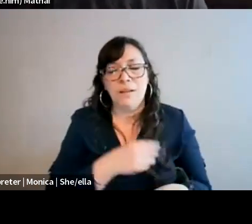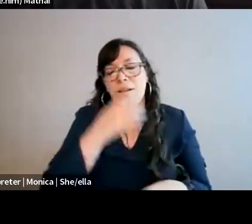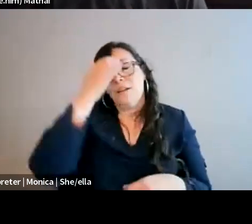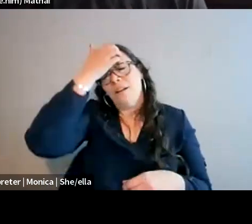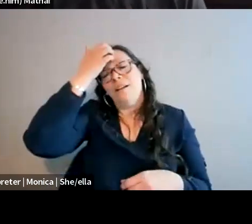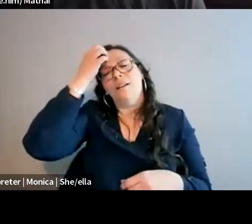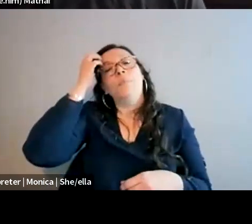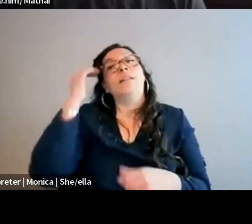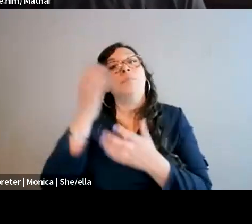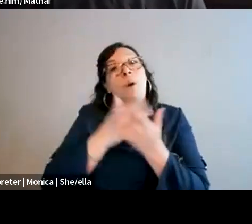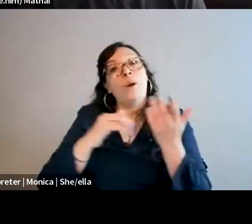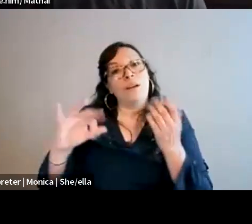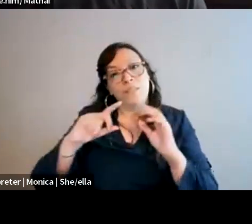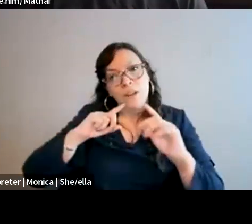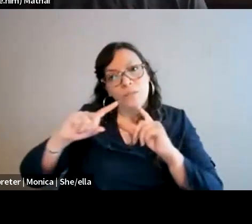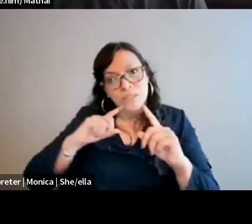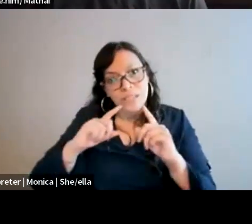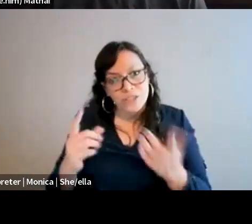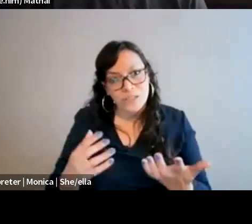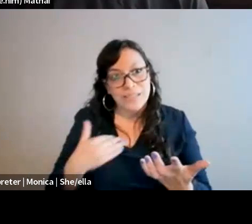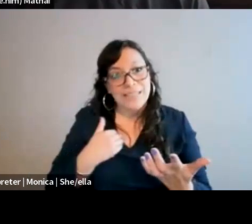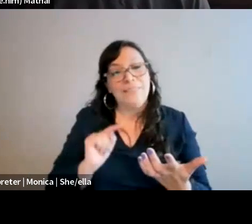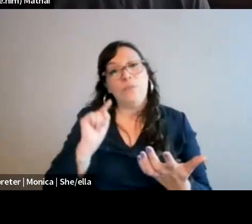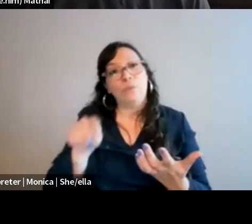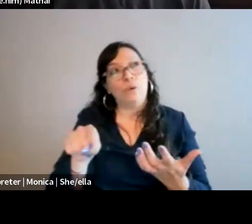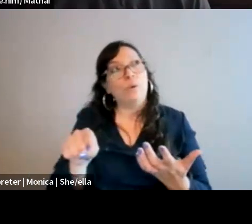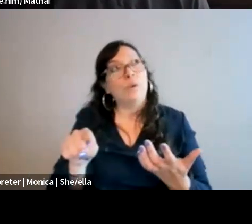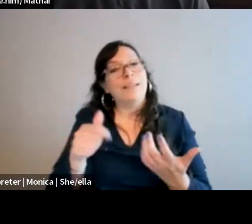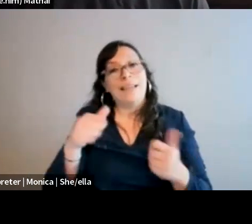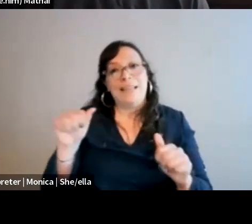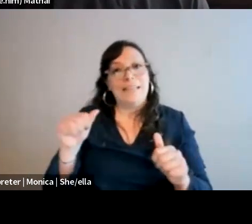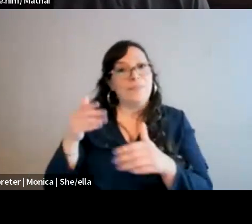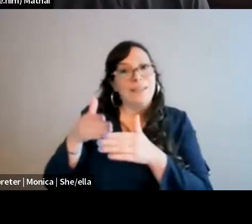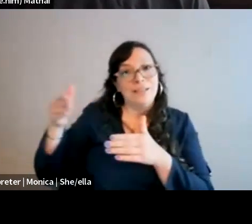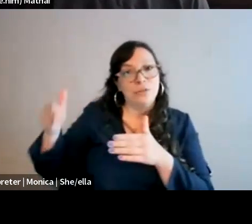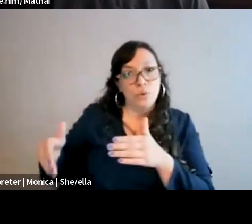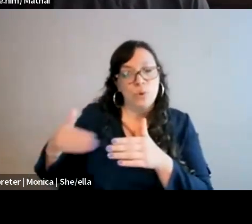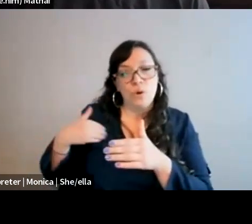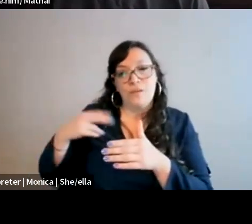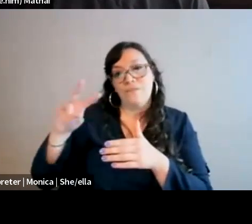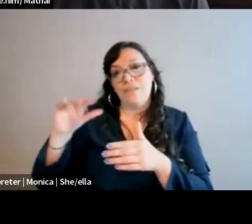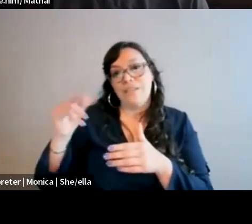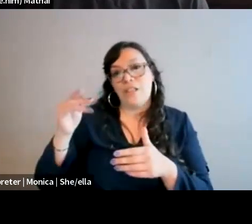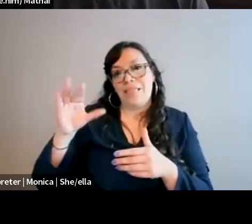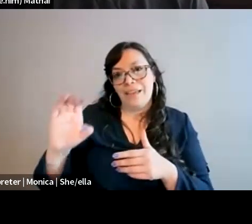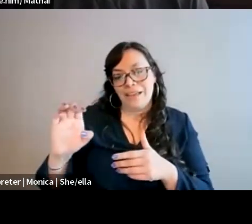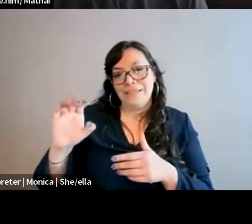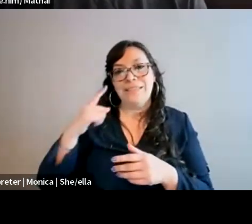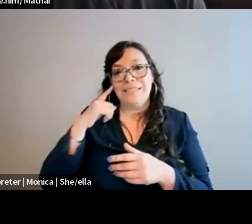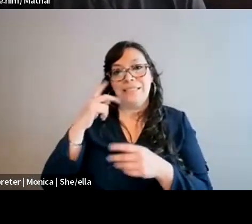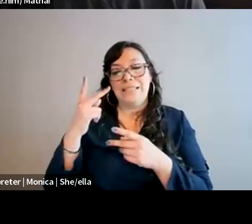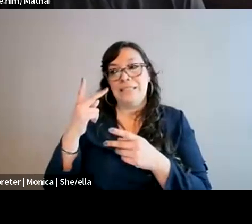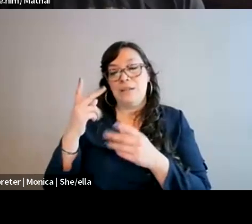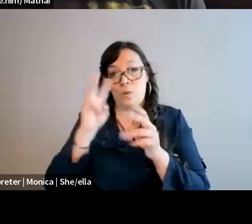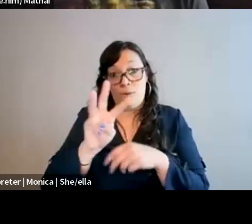part in the conversation. If you go and look on any of the next door vigilante sites, you will hear the leading of cause of